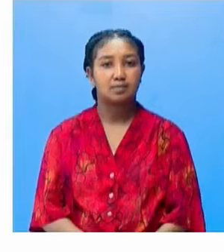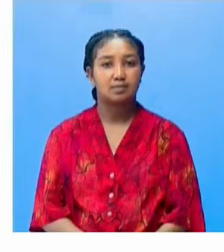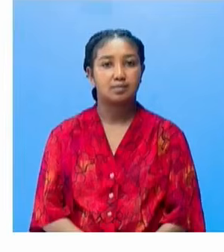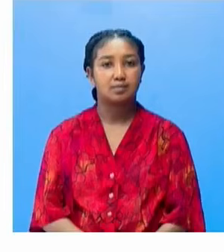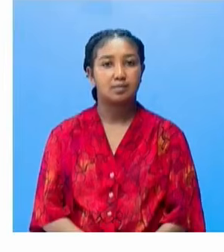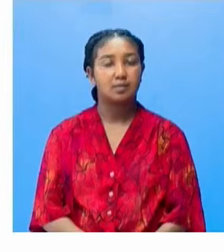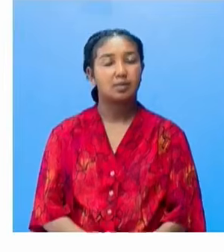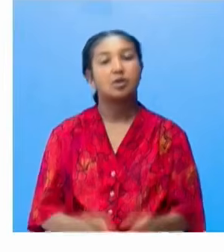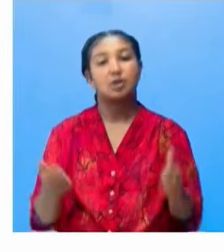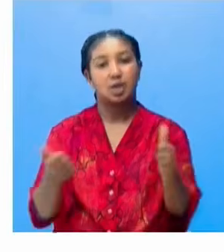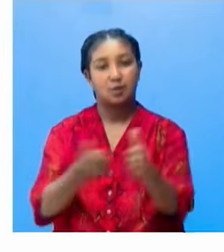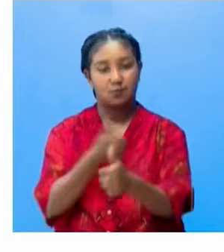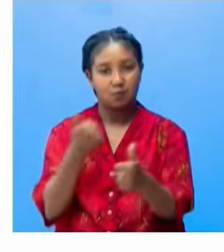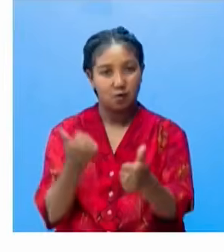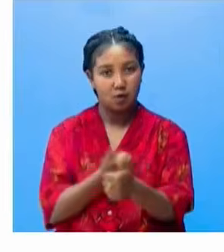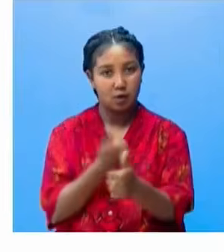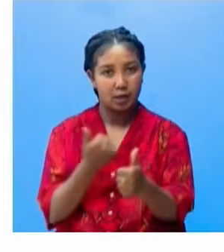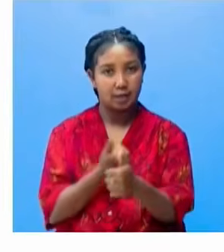the following.